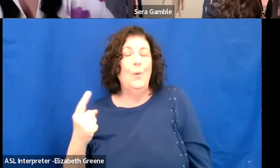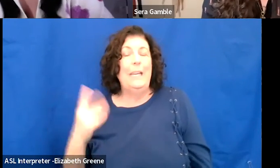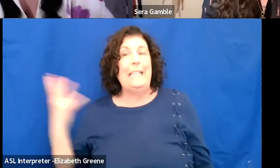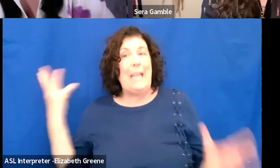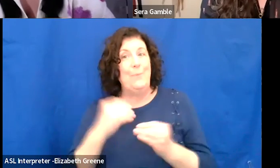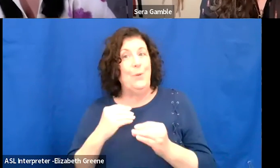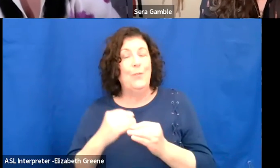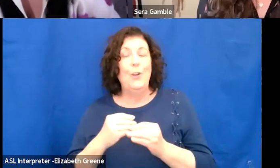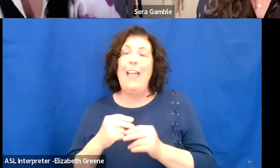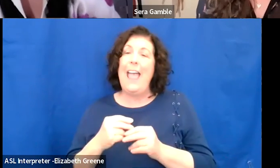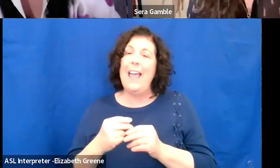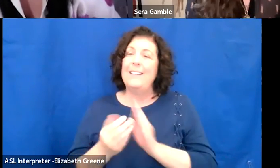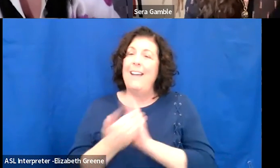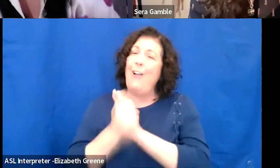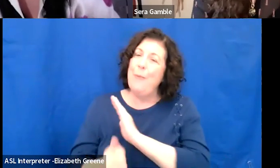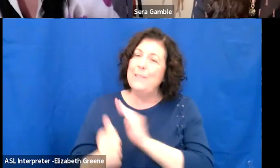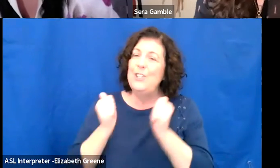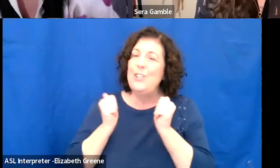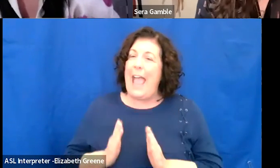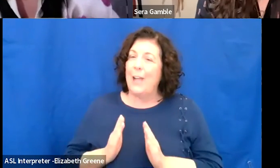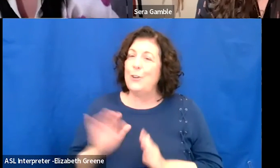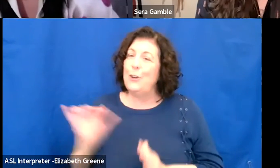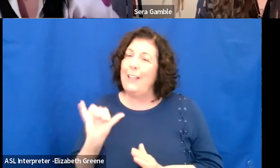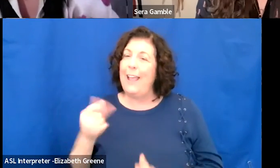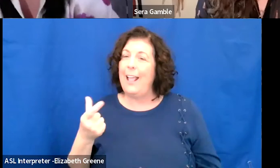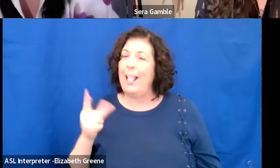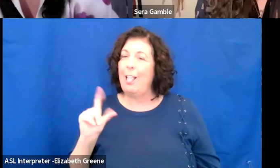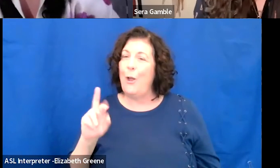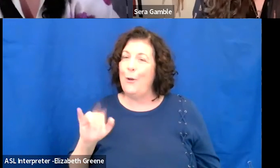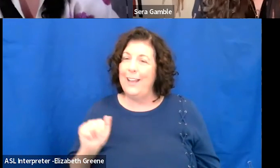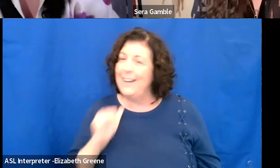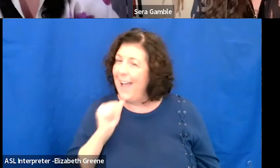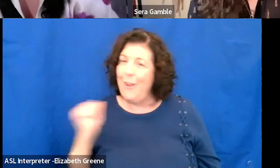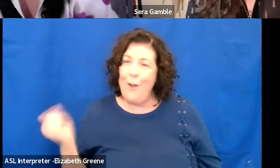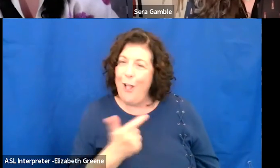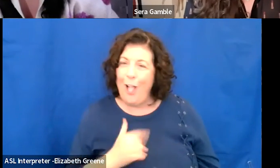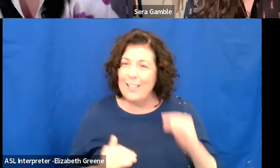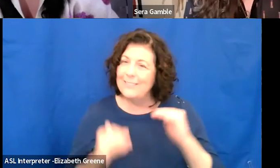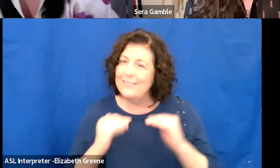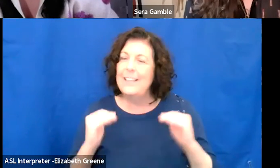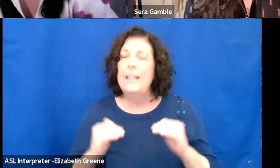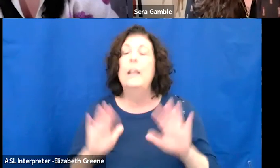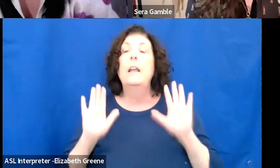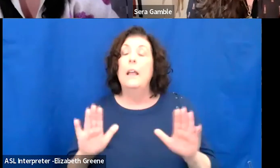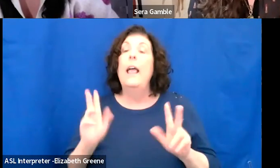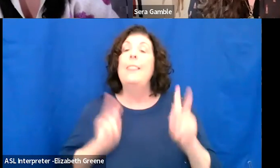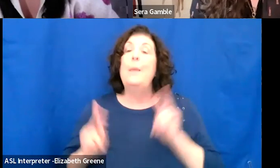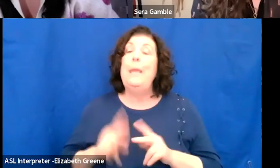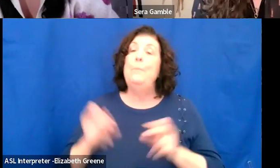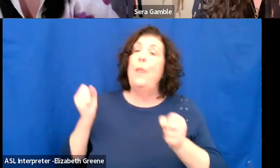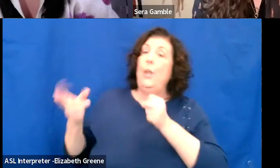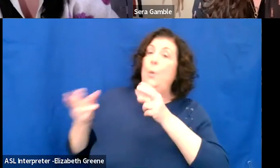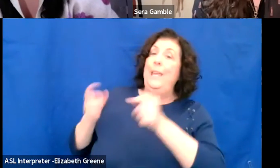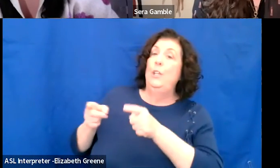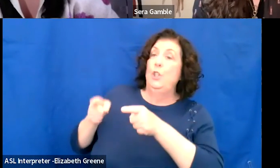walk in and, you know, like, the people you're pitching to have met a writer before. That's they know right. that